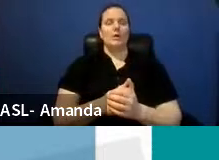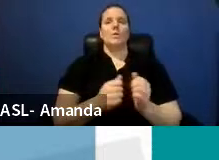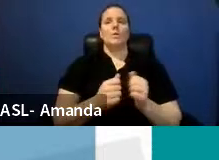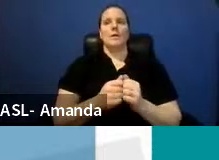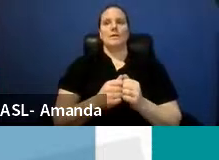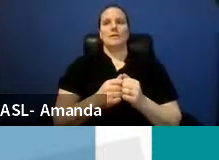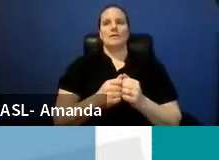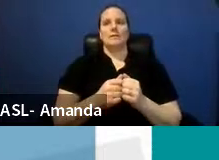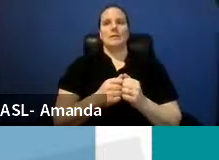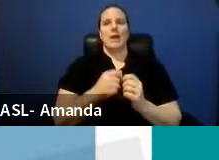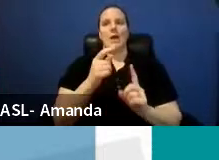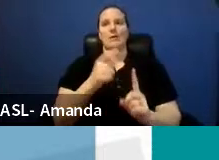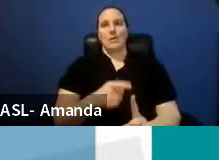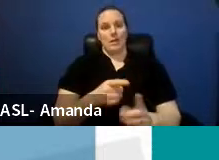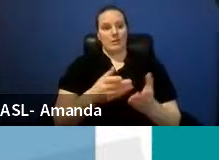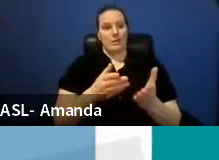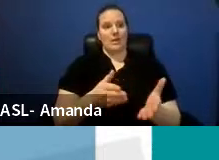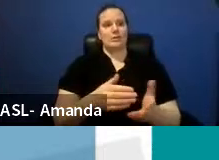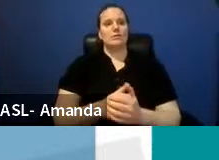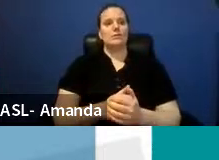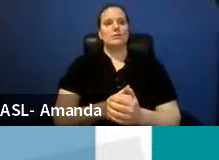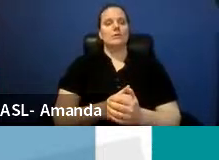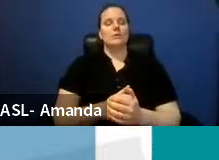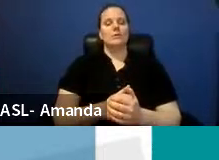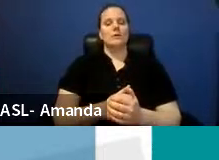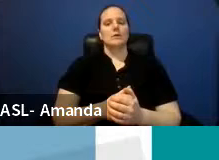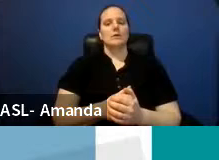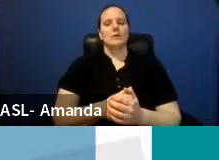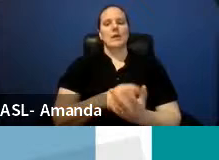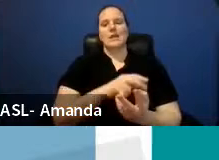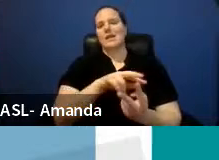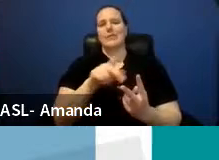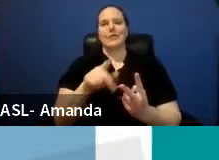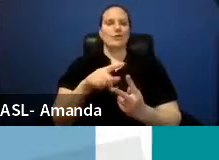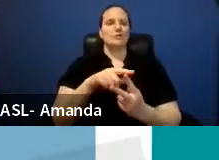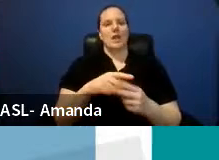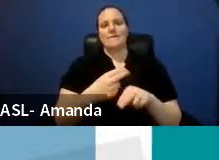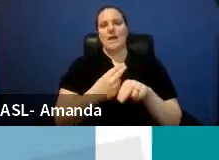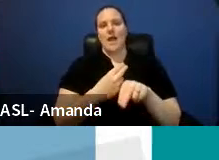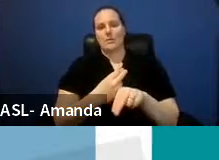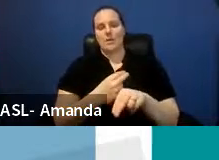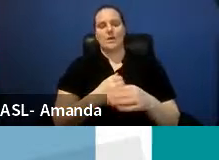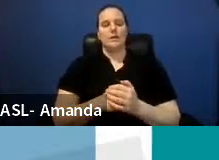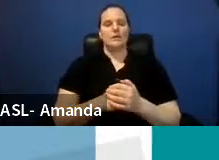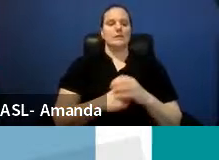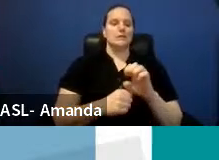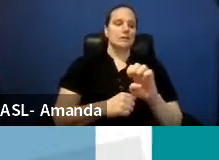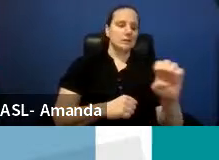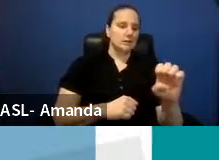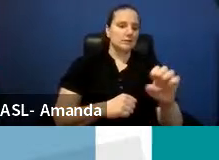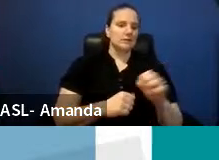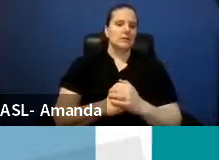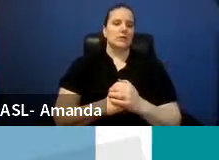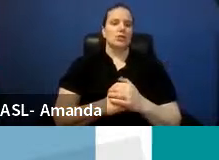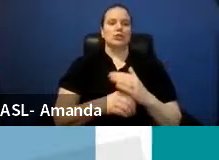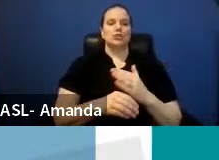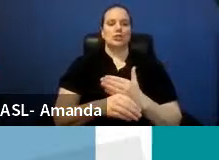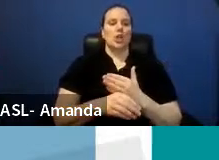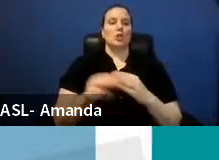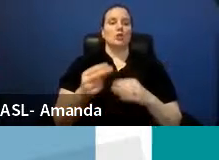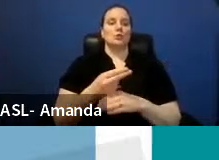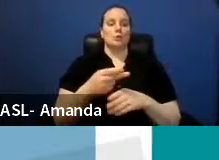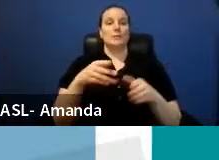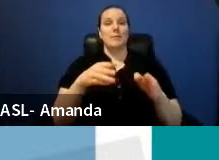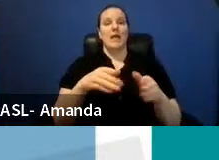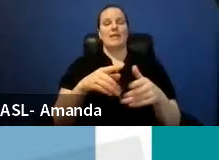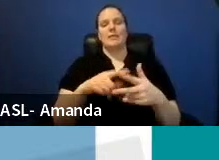there. On either side of the highway are to the east, the shared use path, and then to